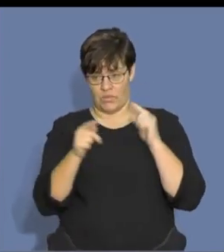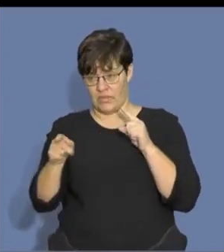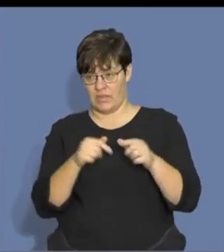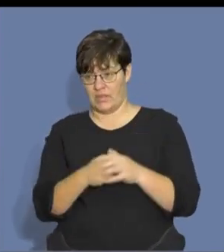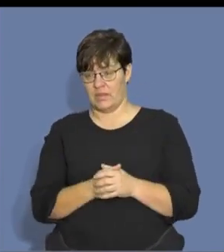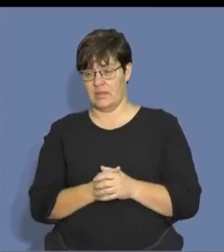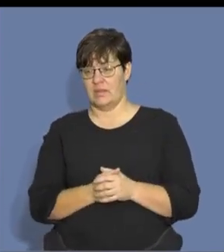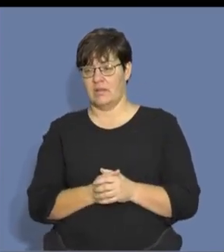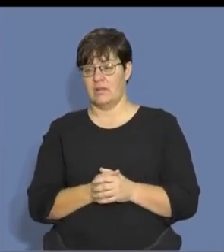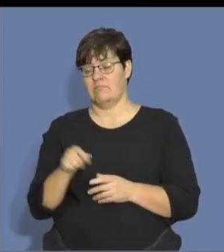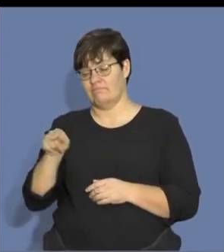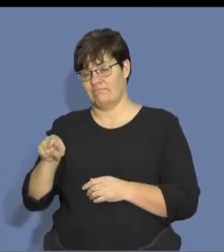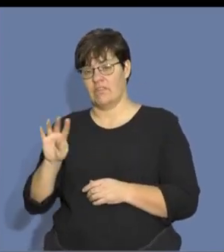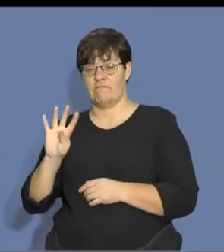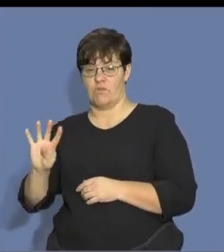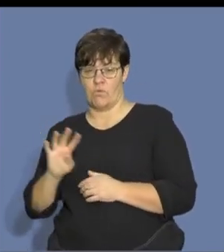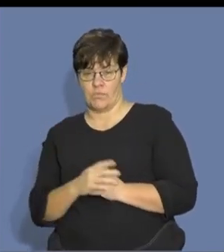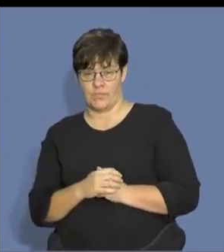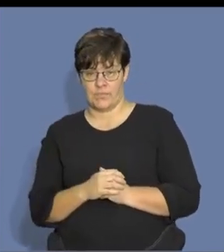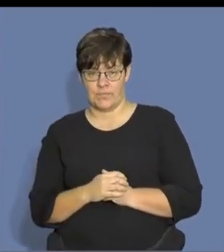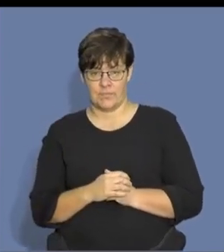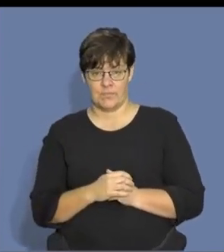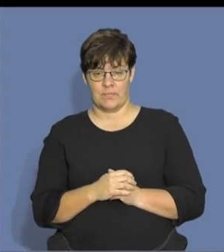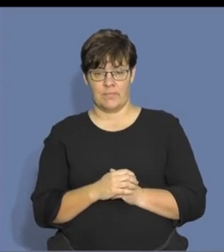going to get b is equal to 4.